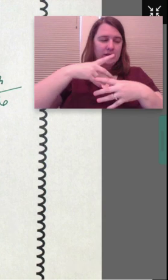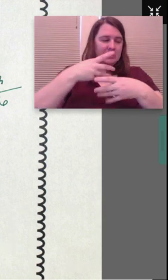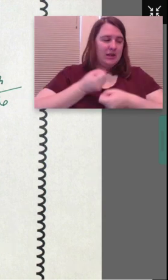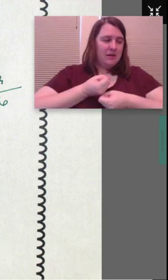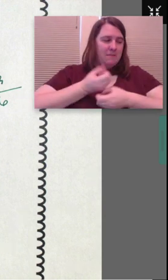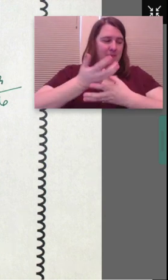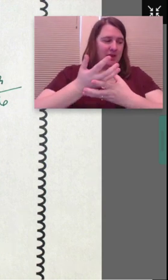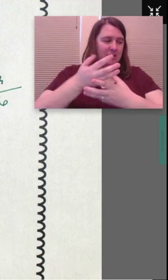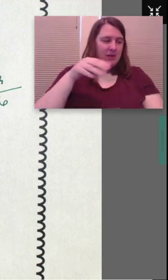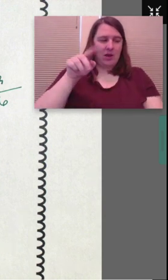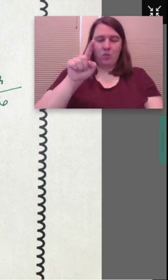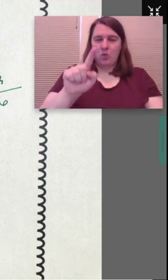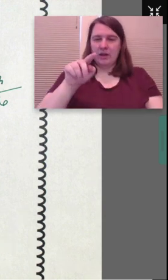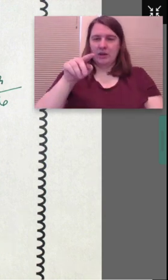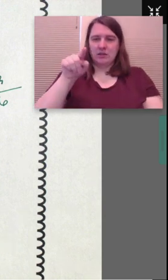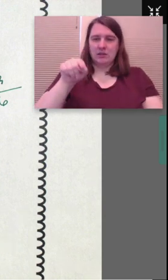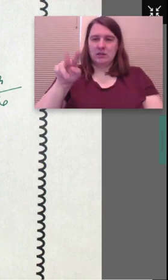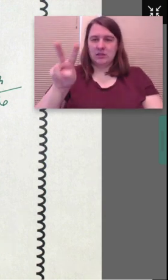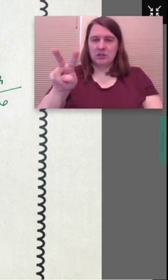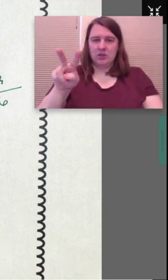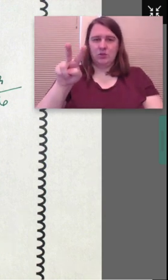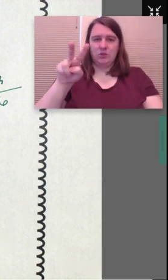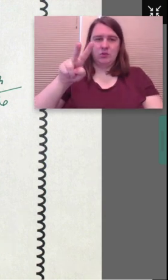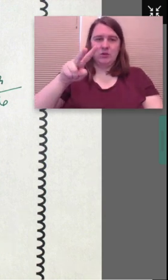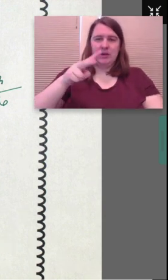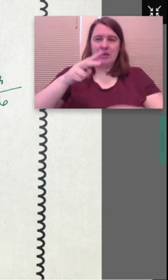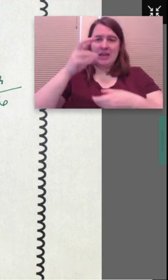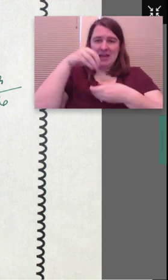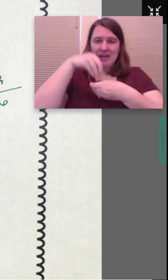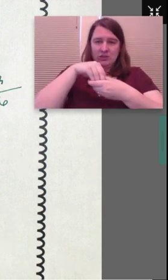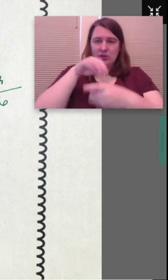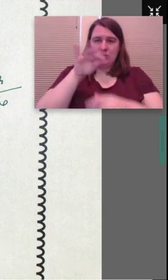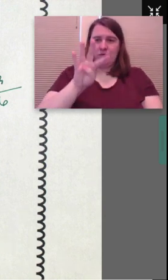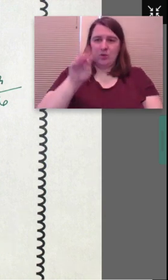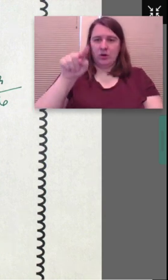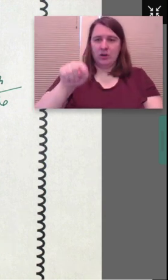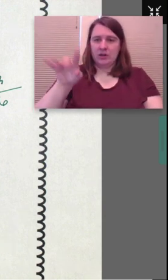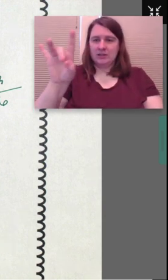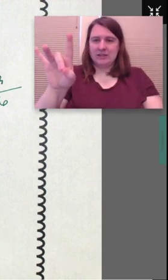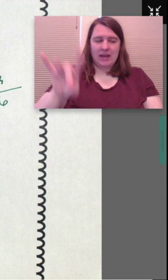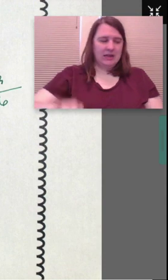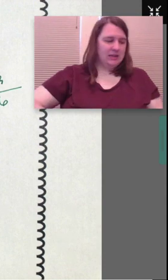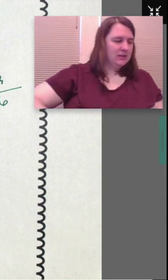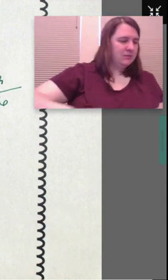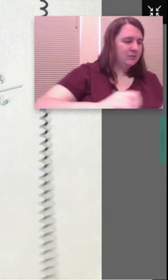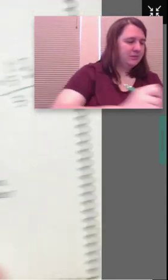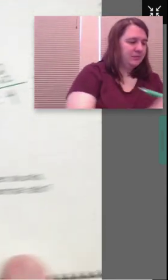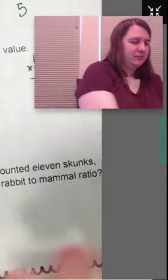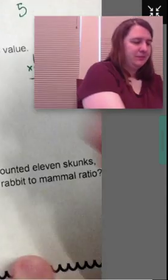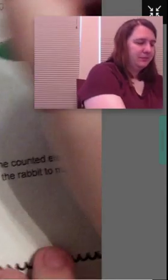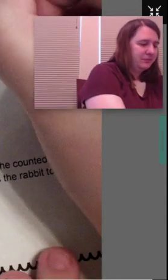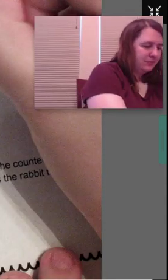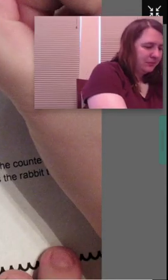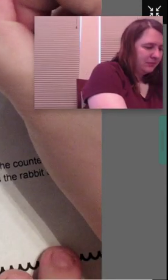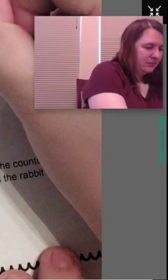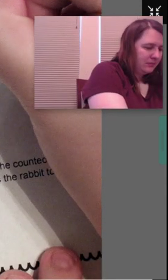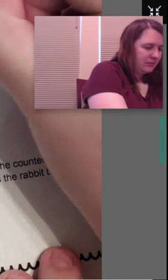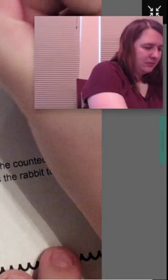We're going to make my 1 to 2 into 4 to 8.